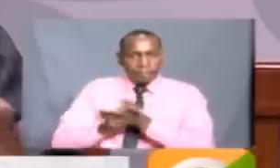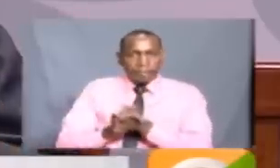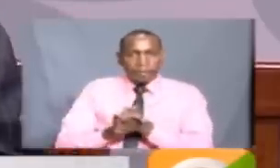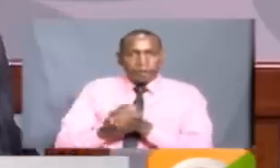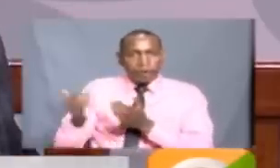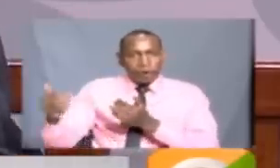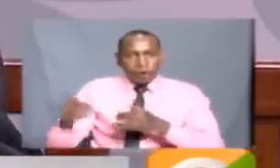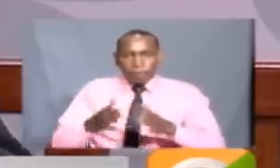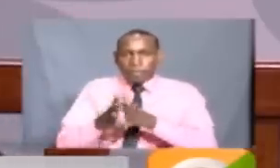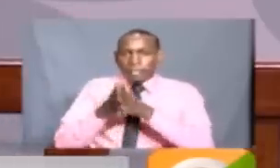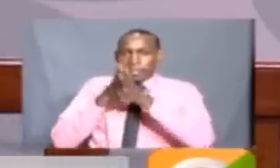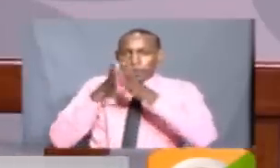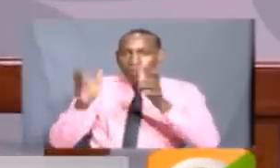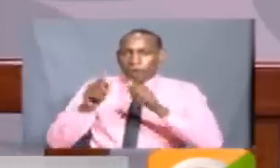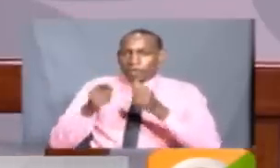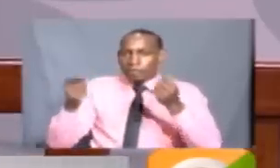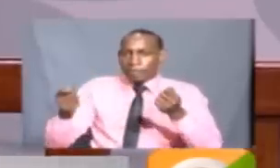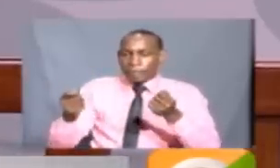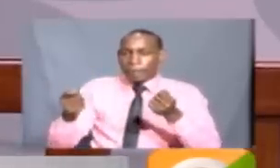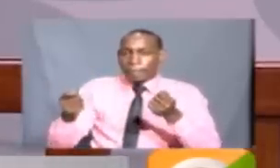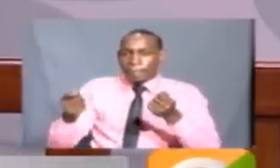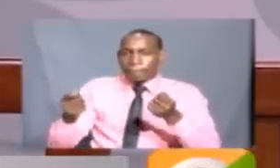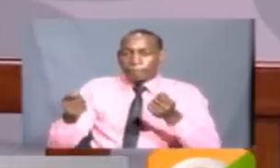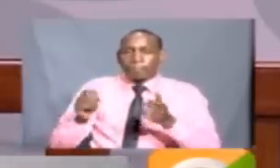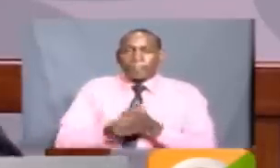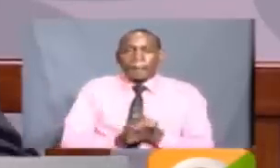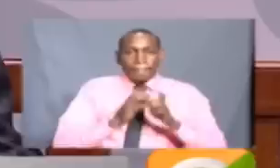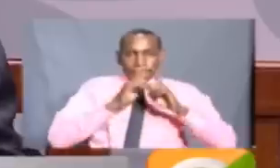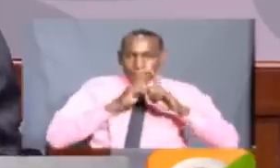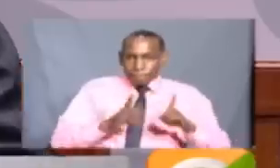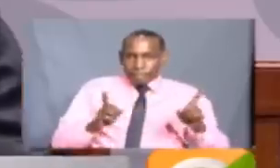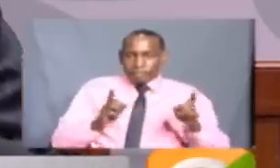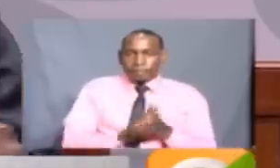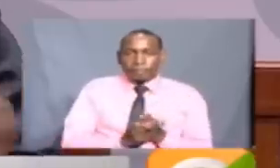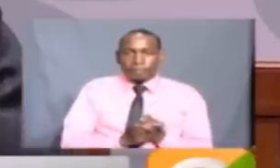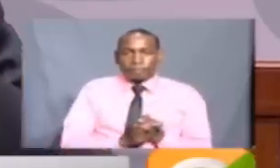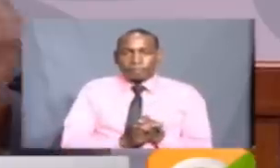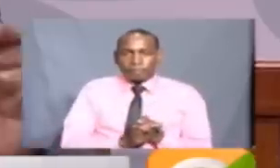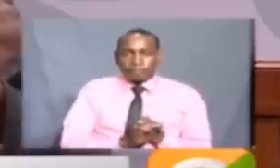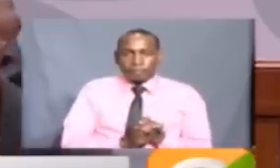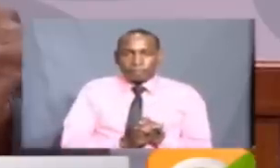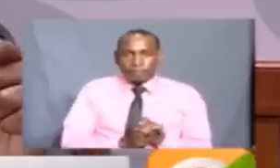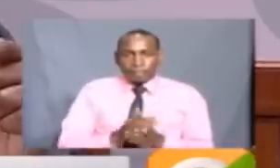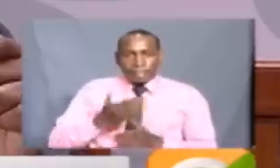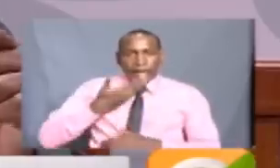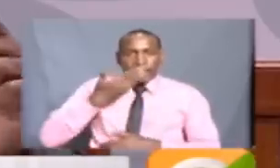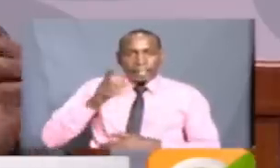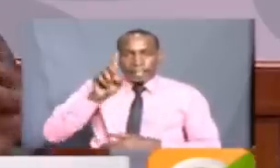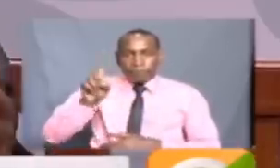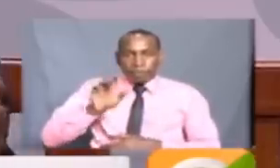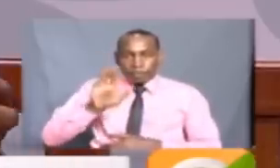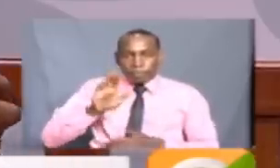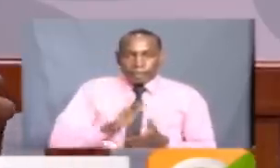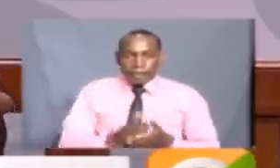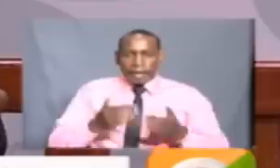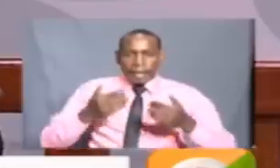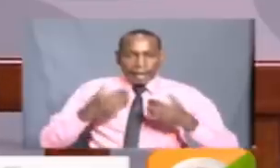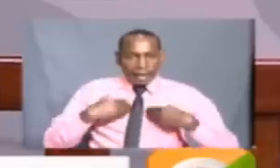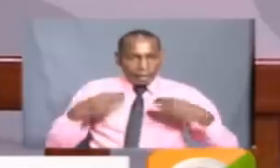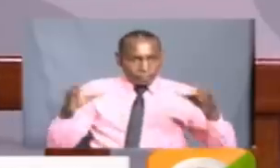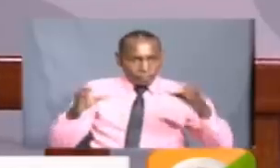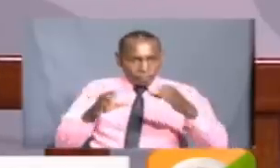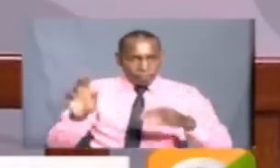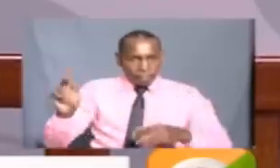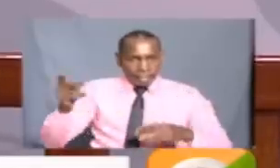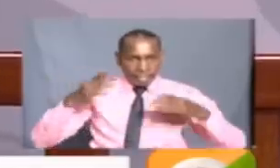acres and acres of pages in the newspapers. But in short shrift, answer to your question, there is a crop of